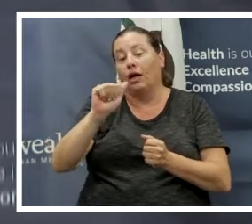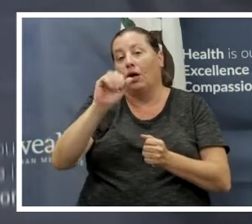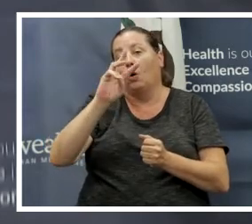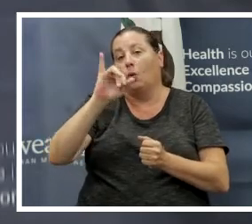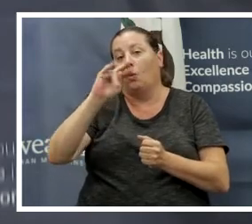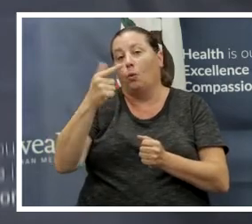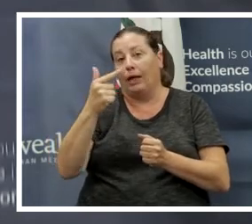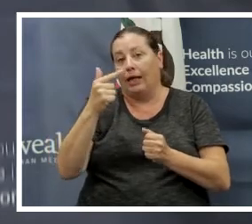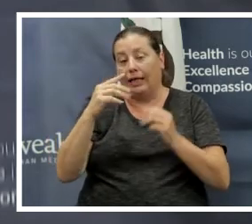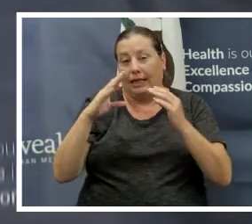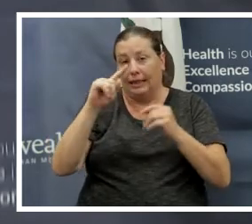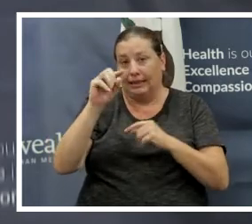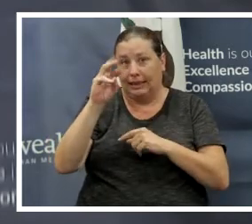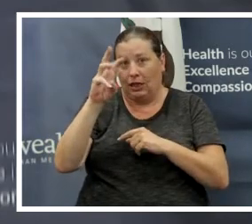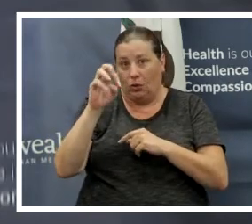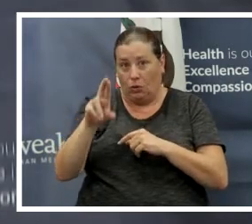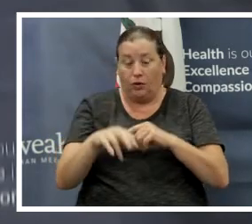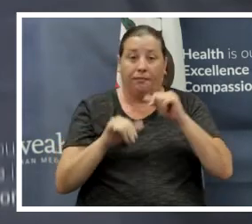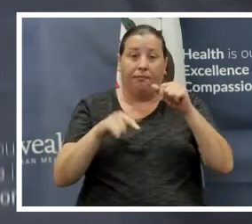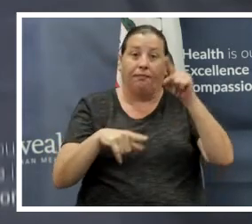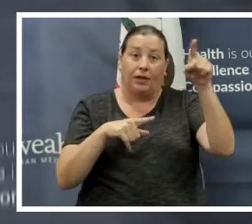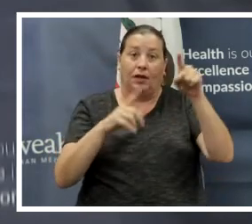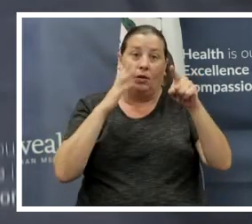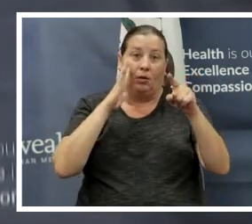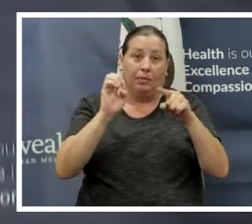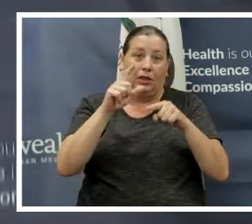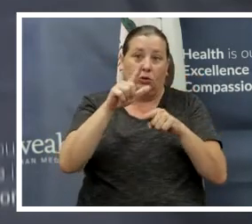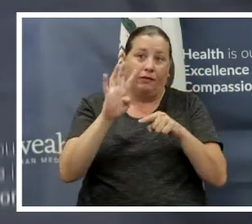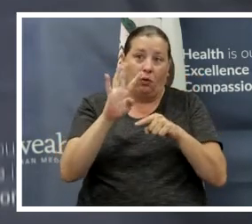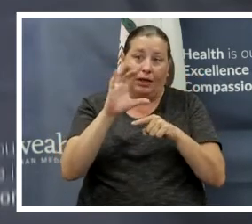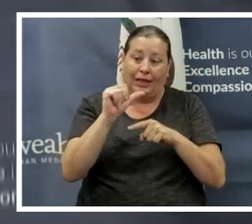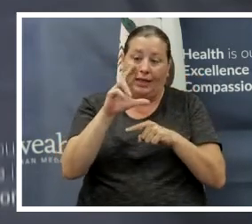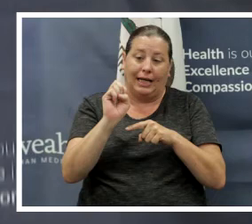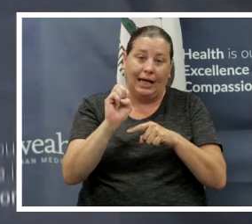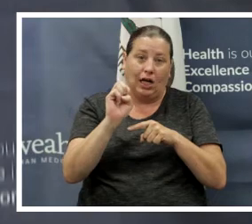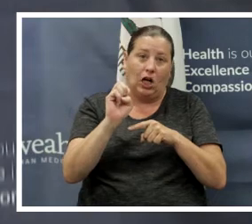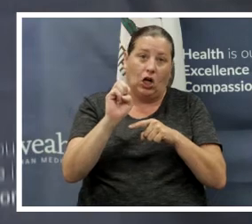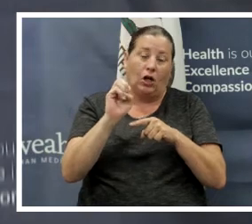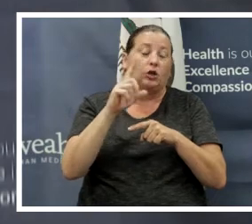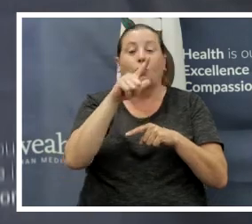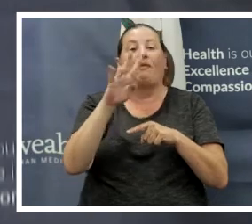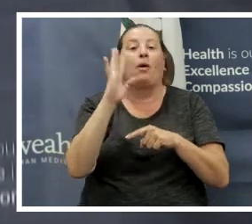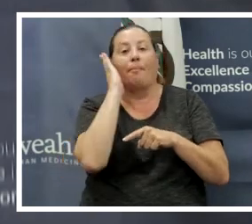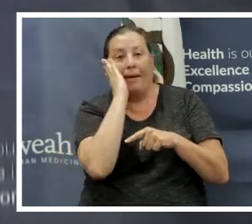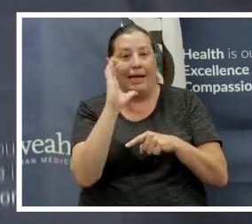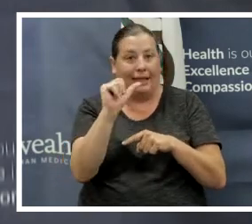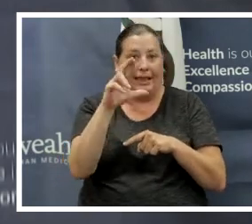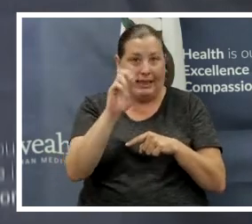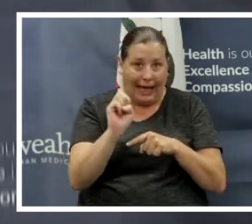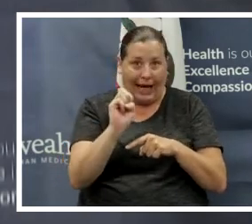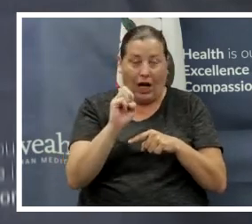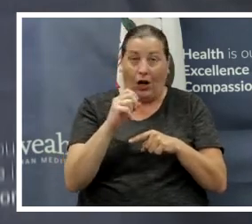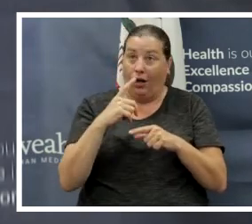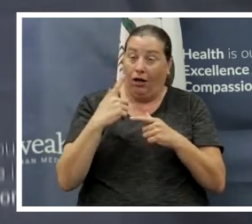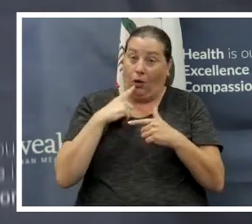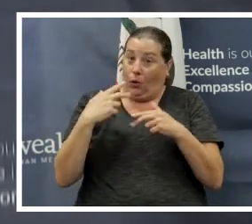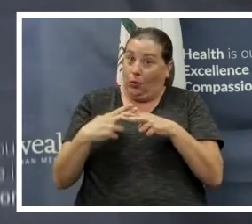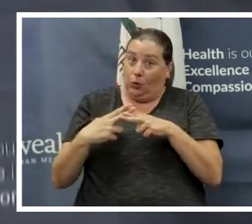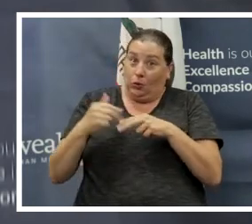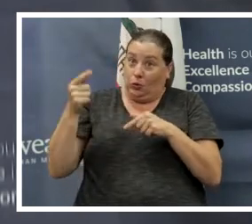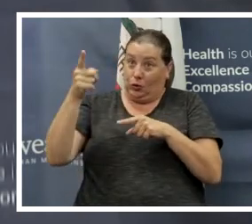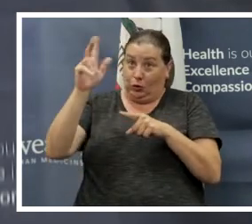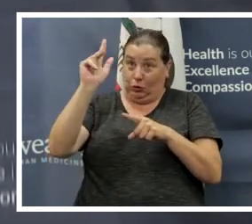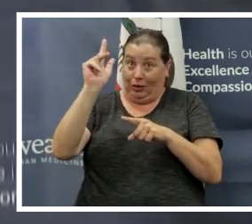24-bed intermediate critical care unit. That unit couldn't have opened any sooner because we literally have 23 patients in those